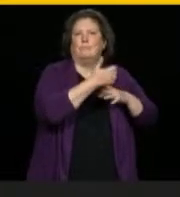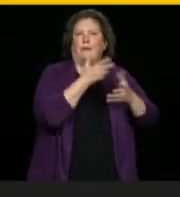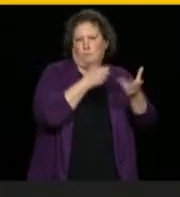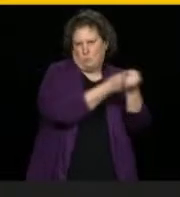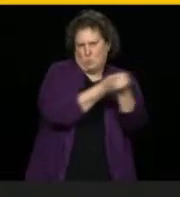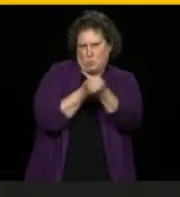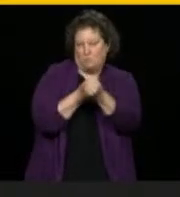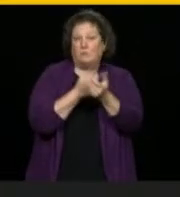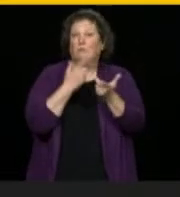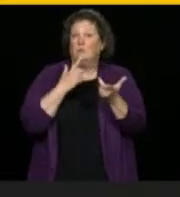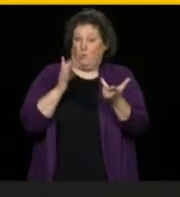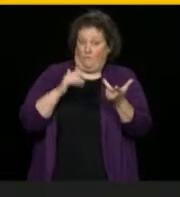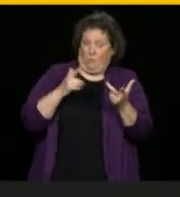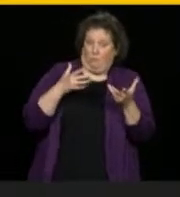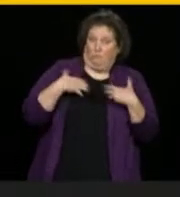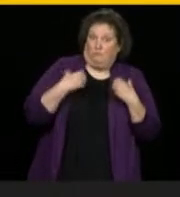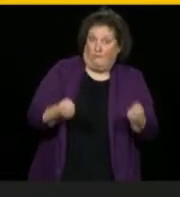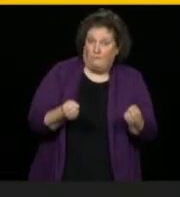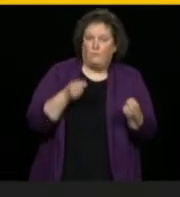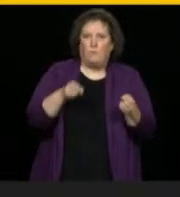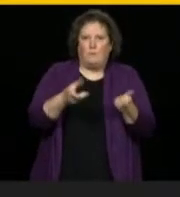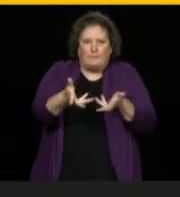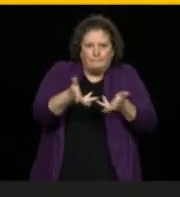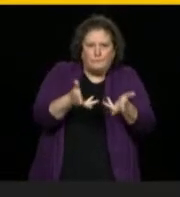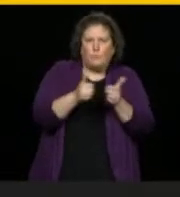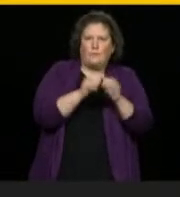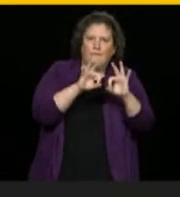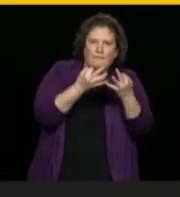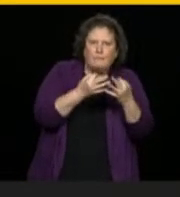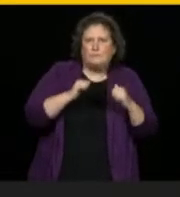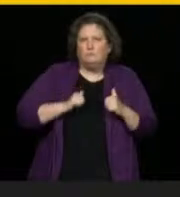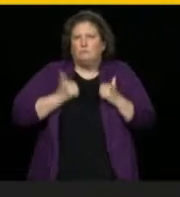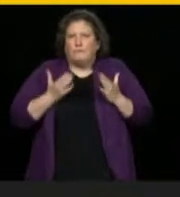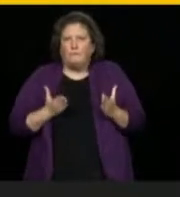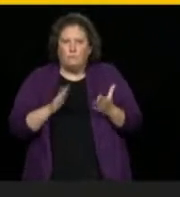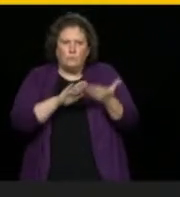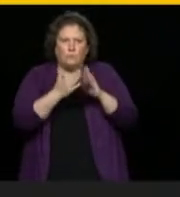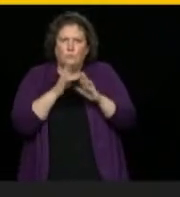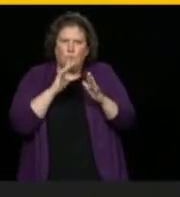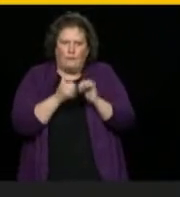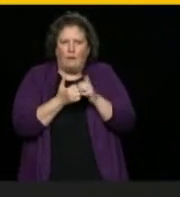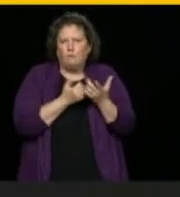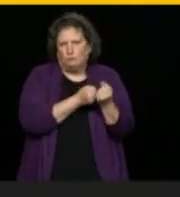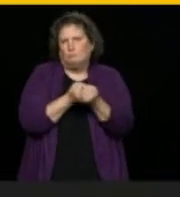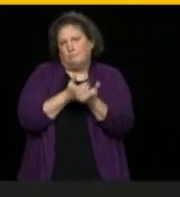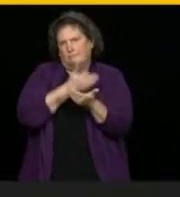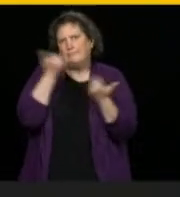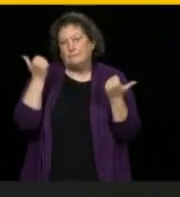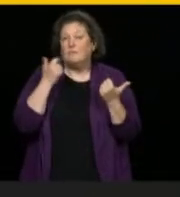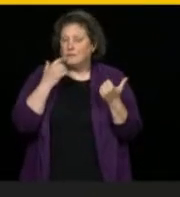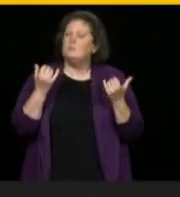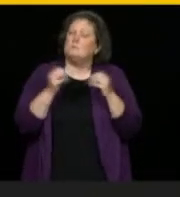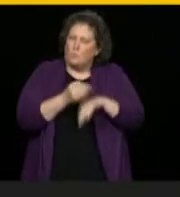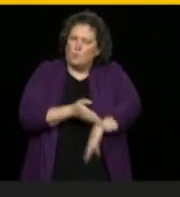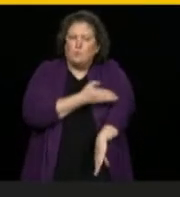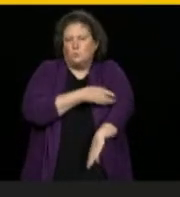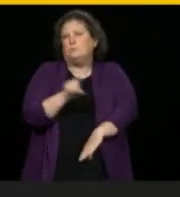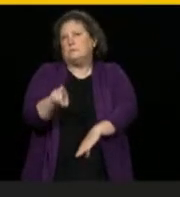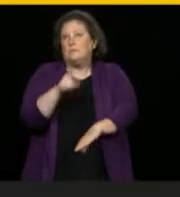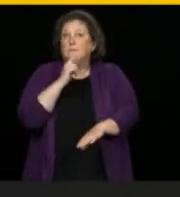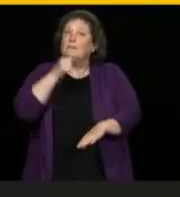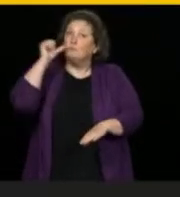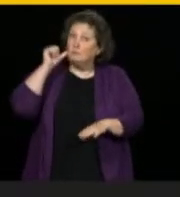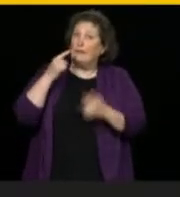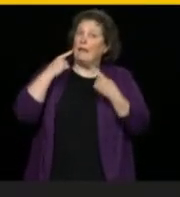communities on the support they need. There's still much to be done, but yesterday's announcements are another important step along our